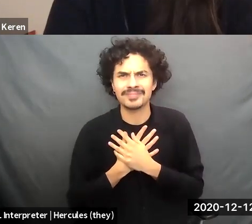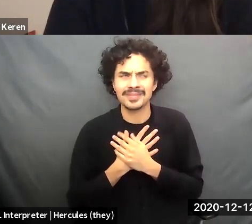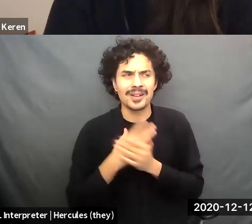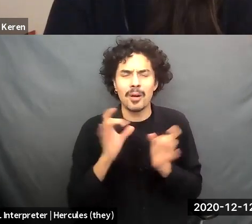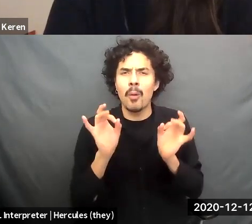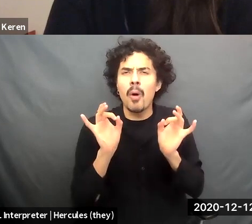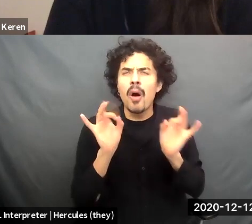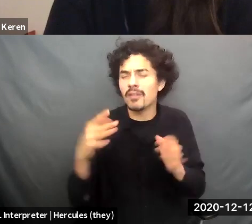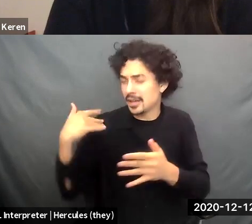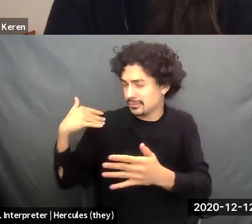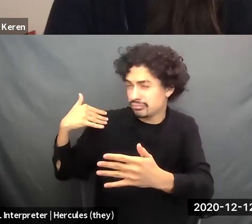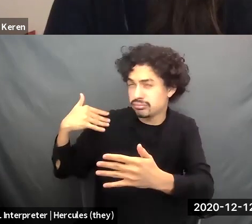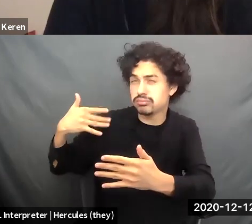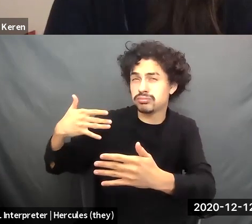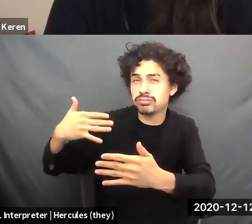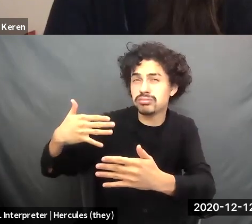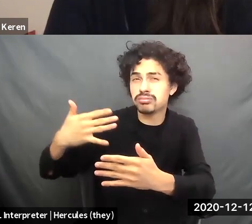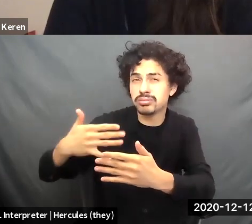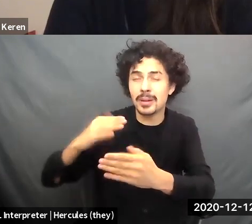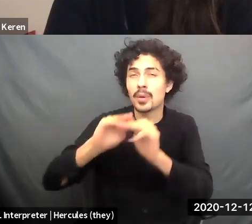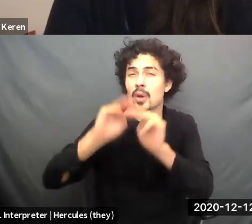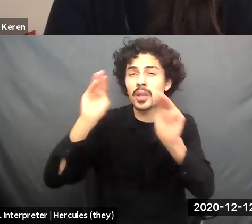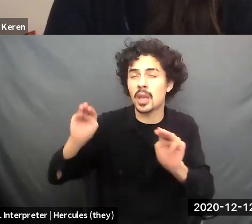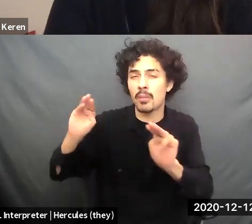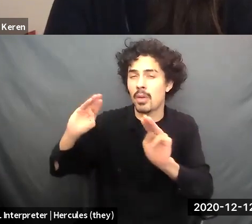history, which museums are bound up in.